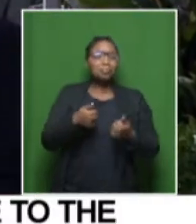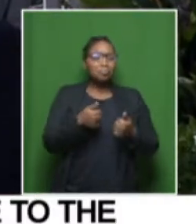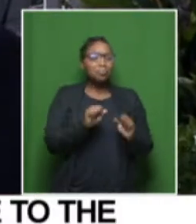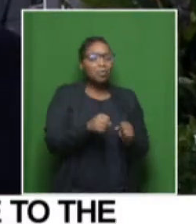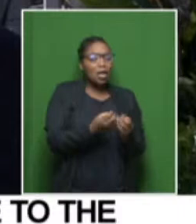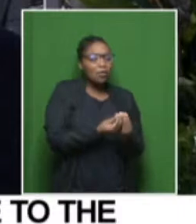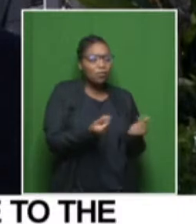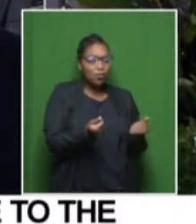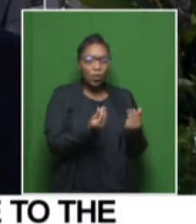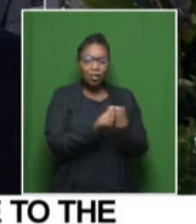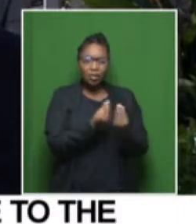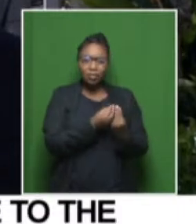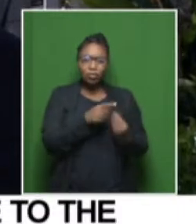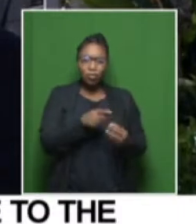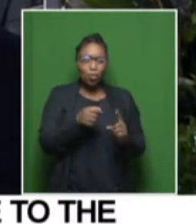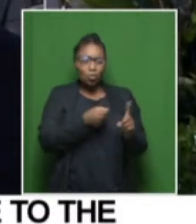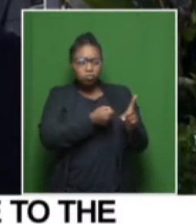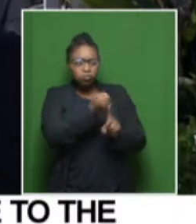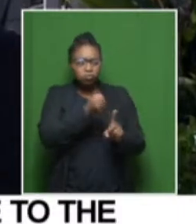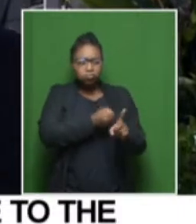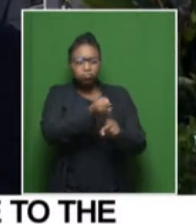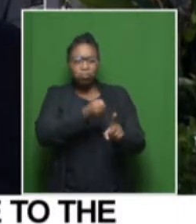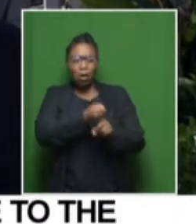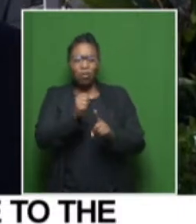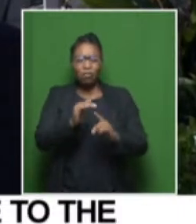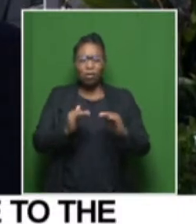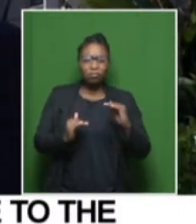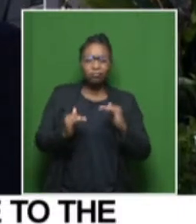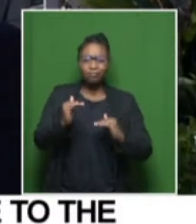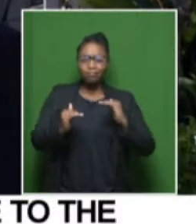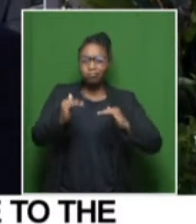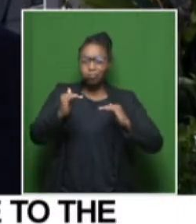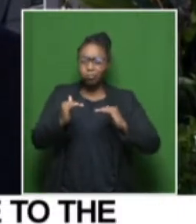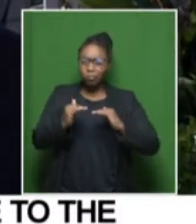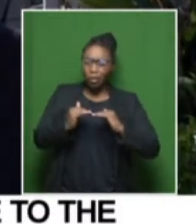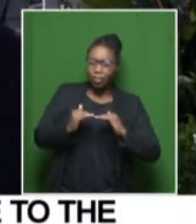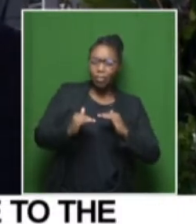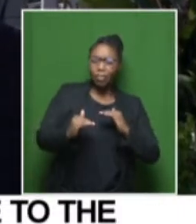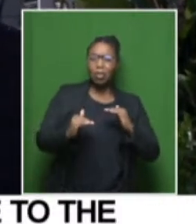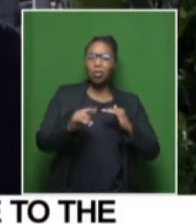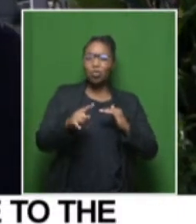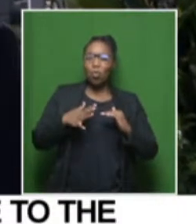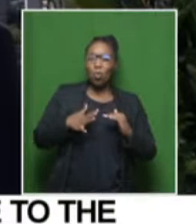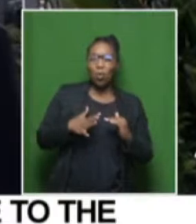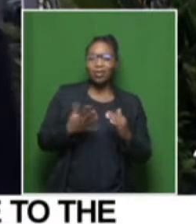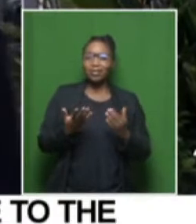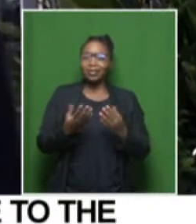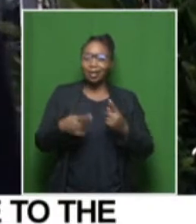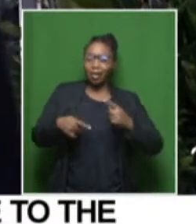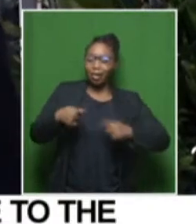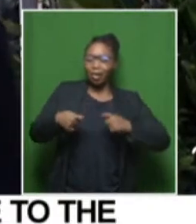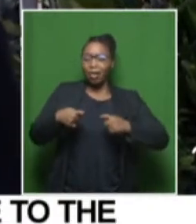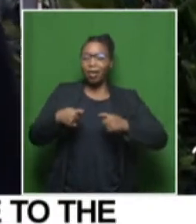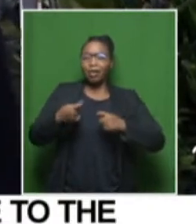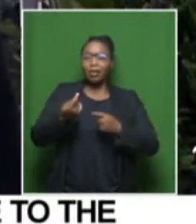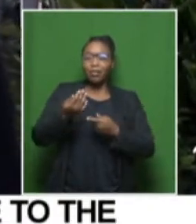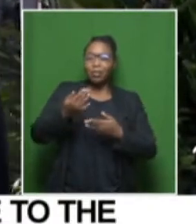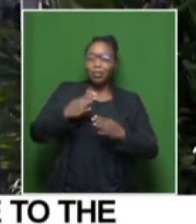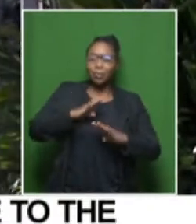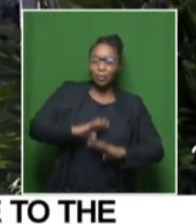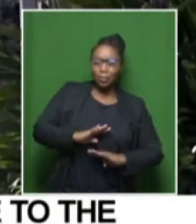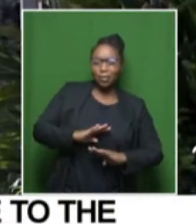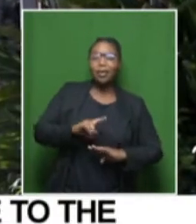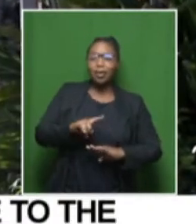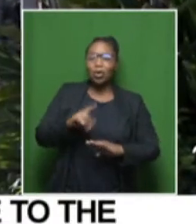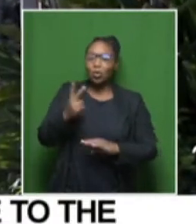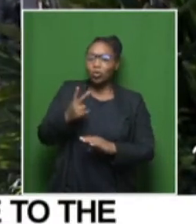were campaigning to be stabilized, or where you wanted a little bit of easing by the Finance Minister, it was raised